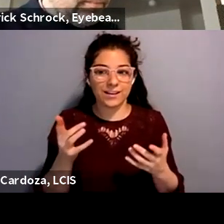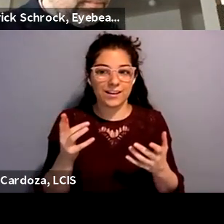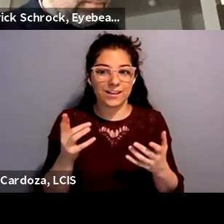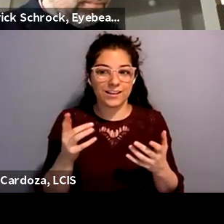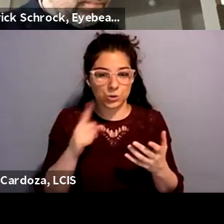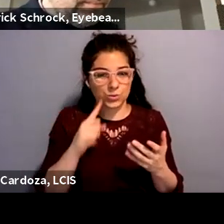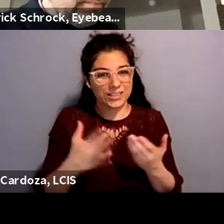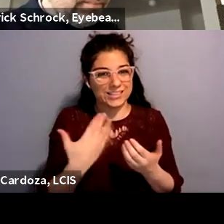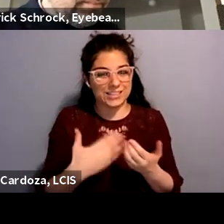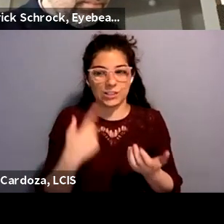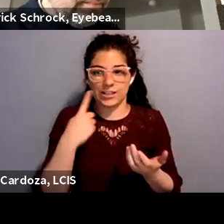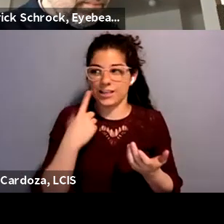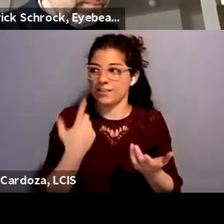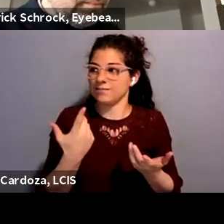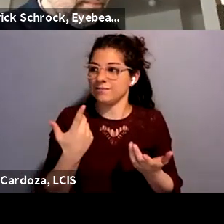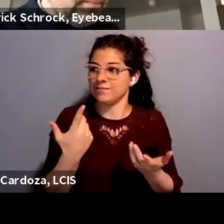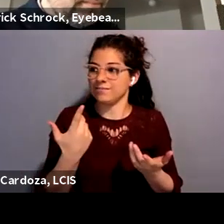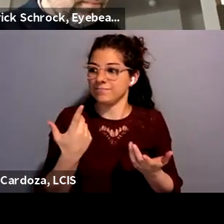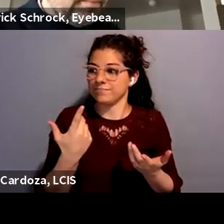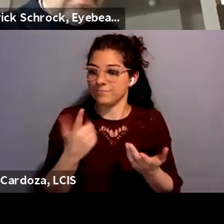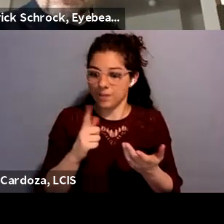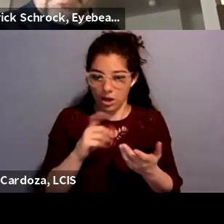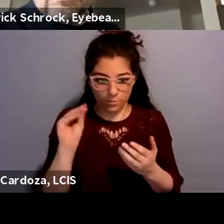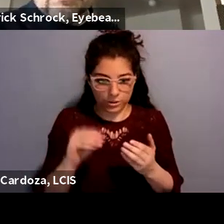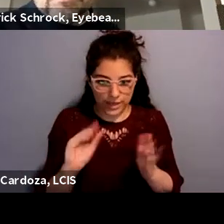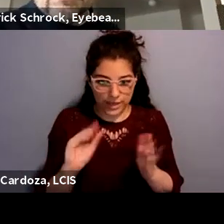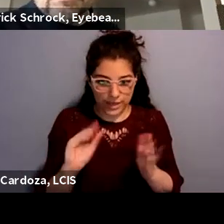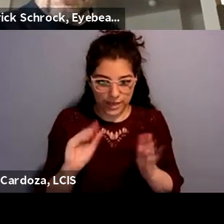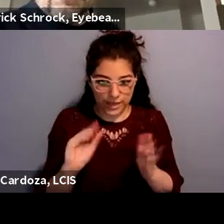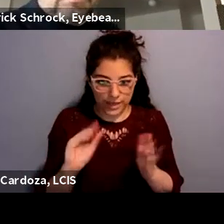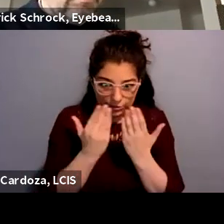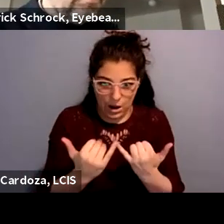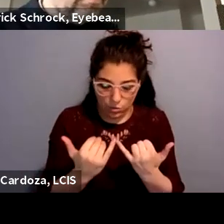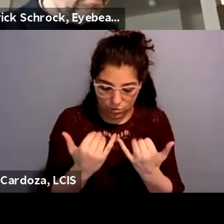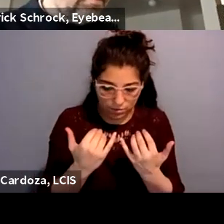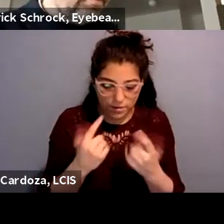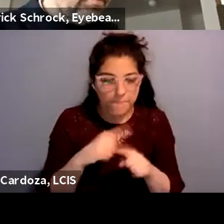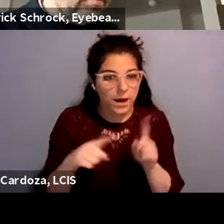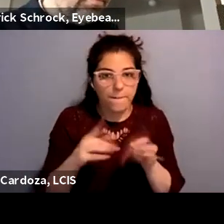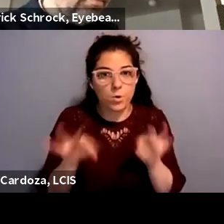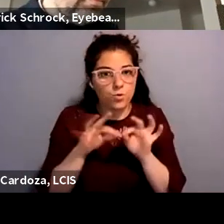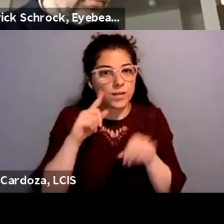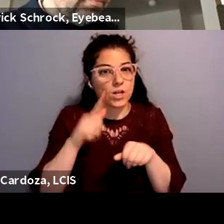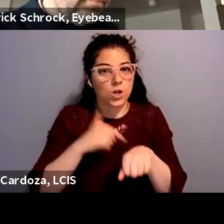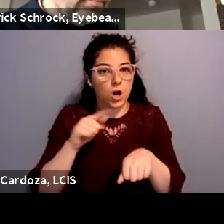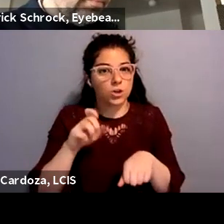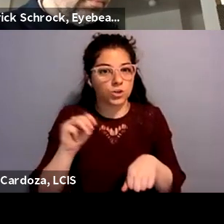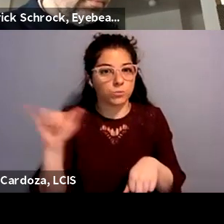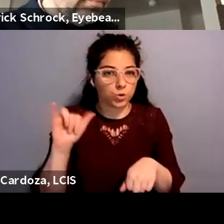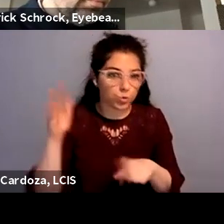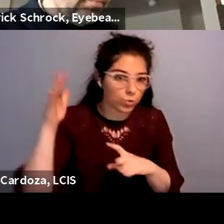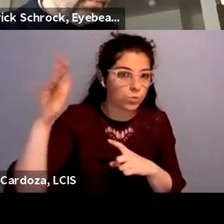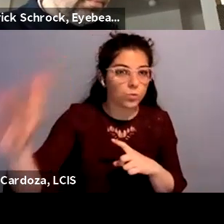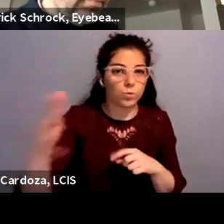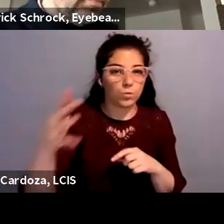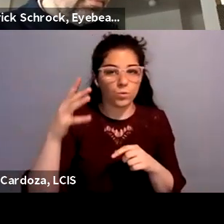very easy to think 100% short term, but that long term is really sets up a lot of the questions